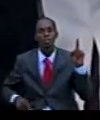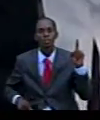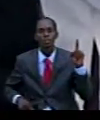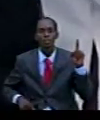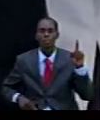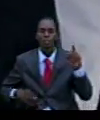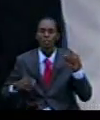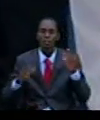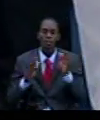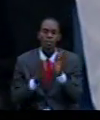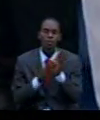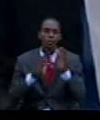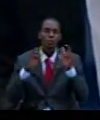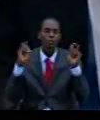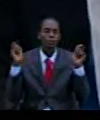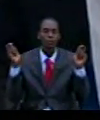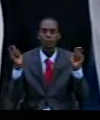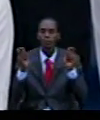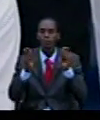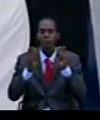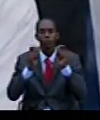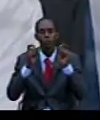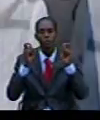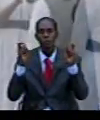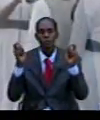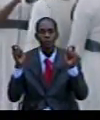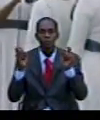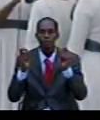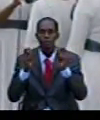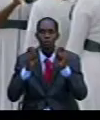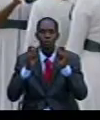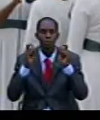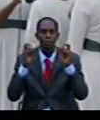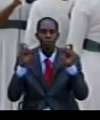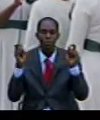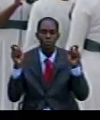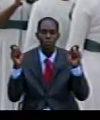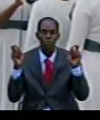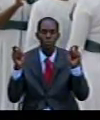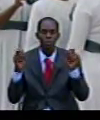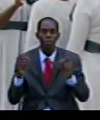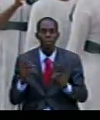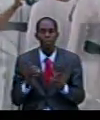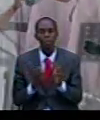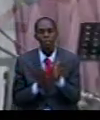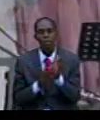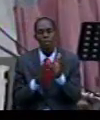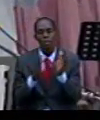Hallelujah.